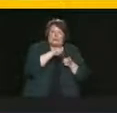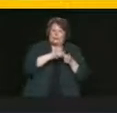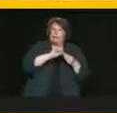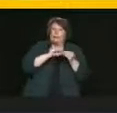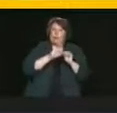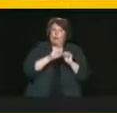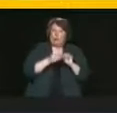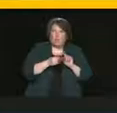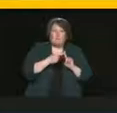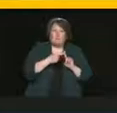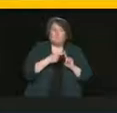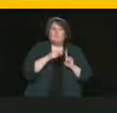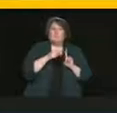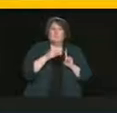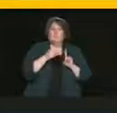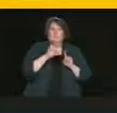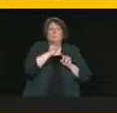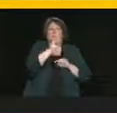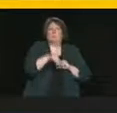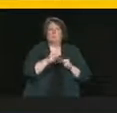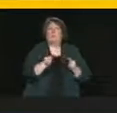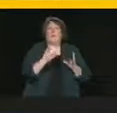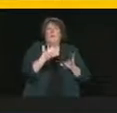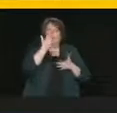that's infected because we don't know